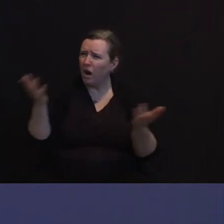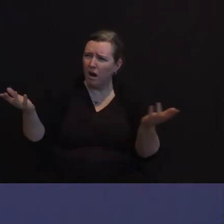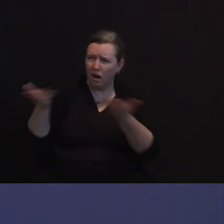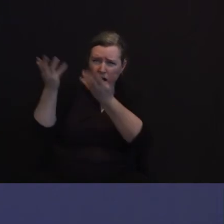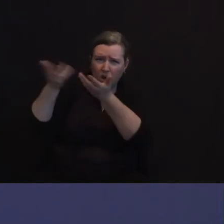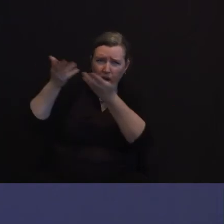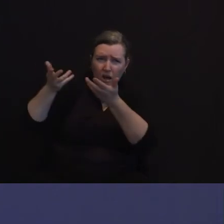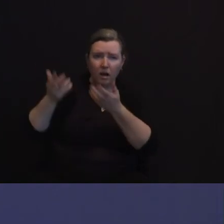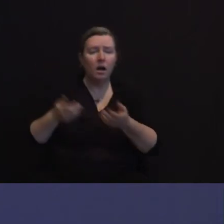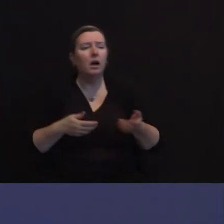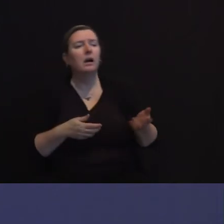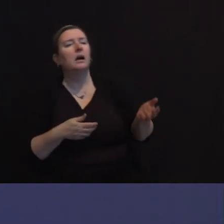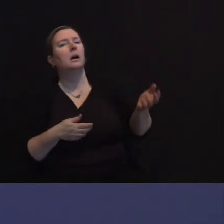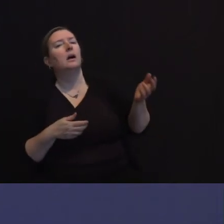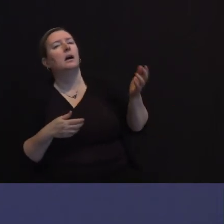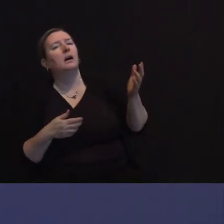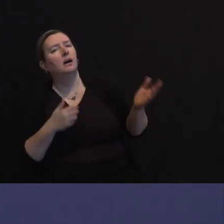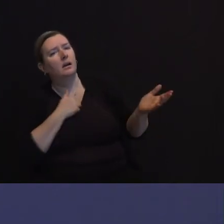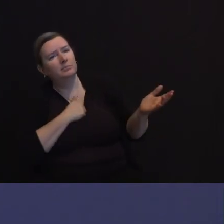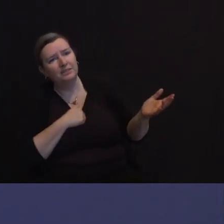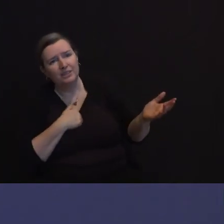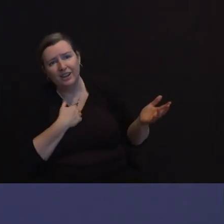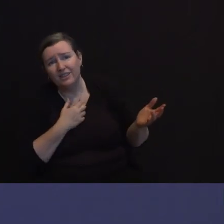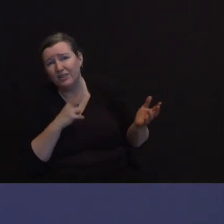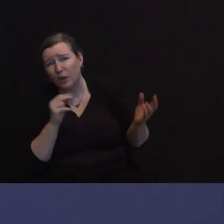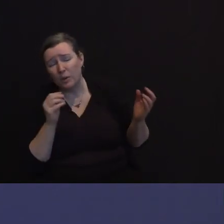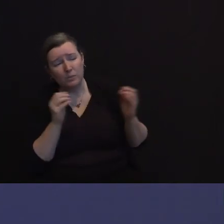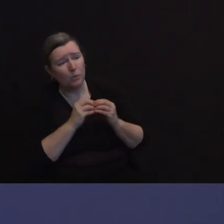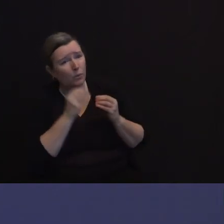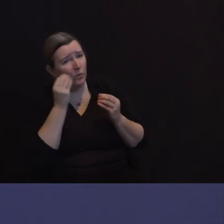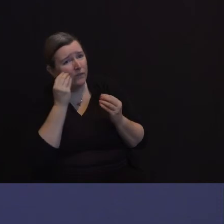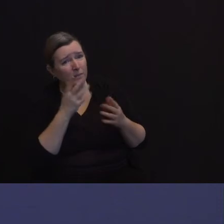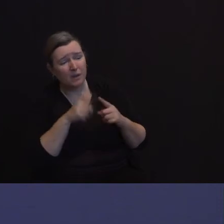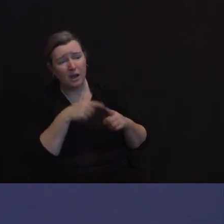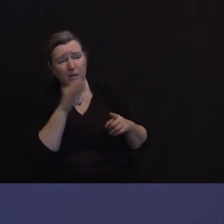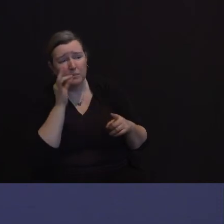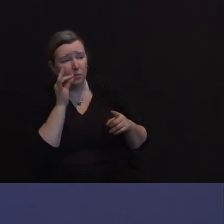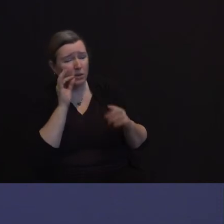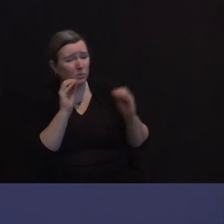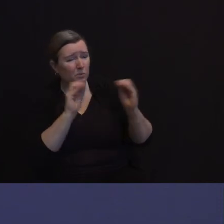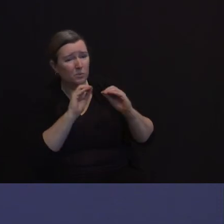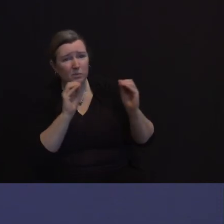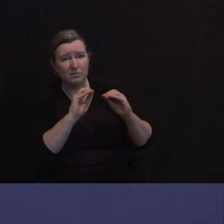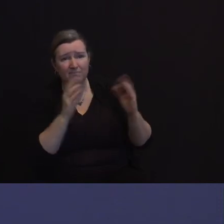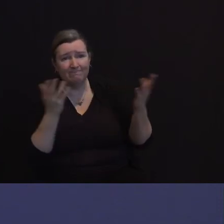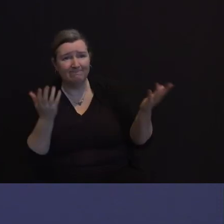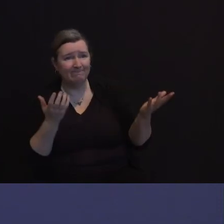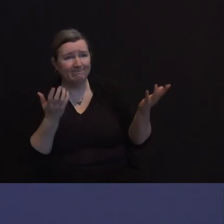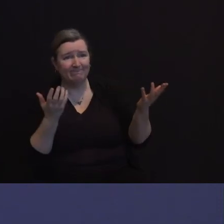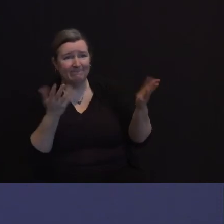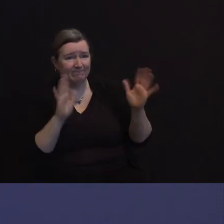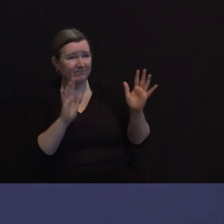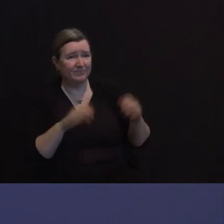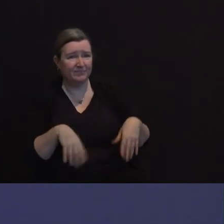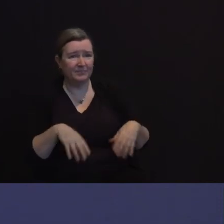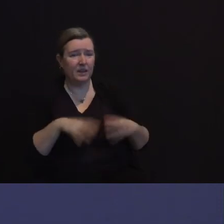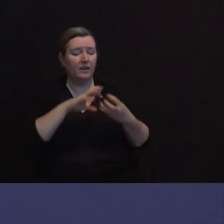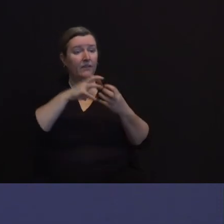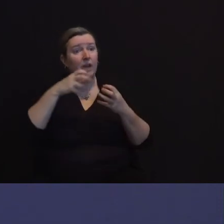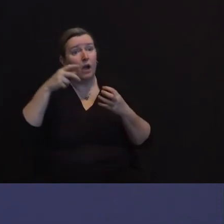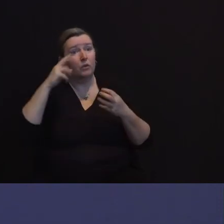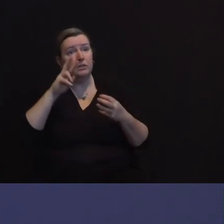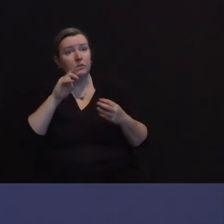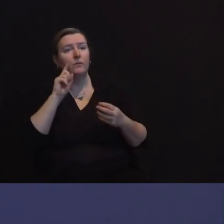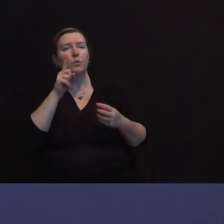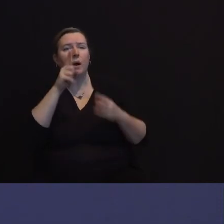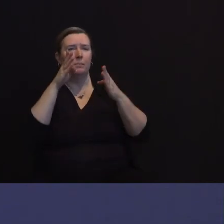disappoint him, but that's where I am. The variant, I think you said one person was a traveler, and the rest presumably